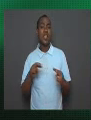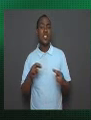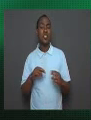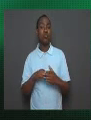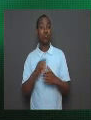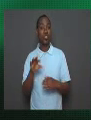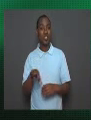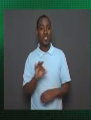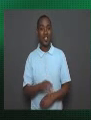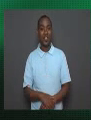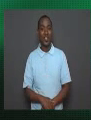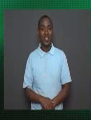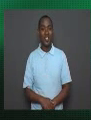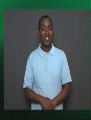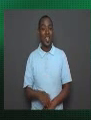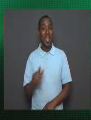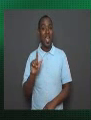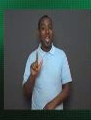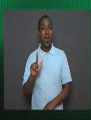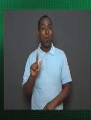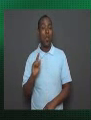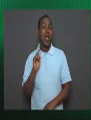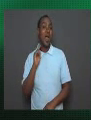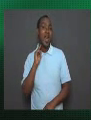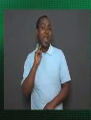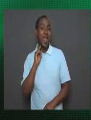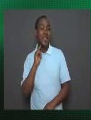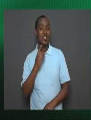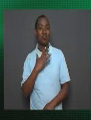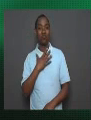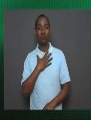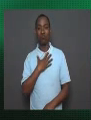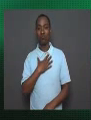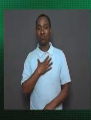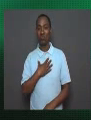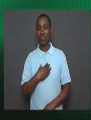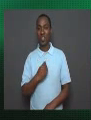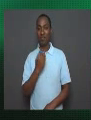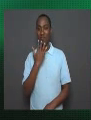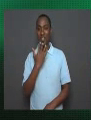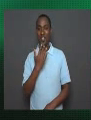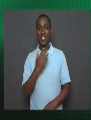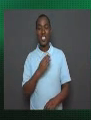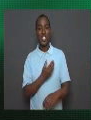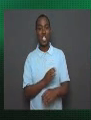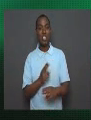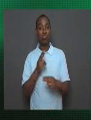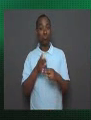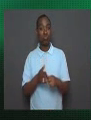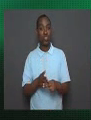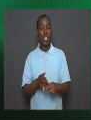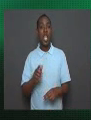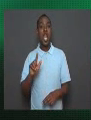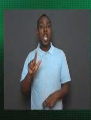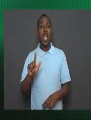these glands, there are white blood cells called lymphocytes. These